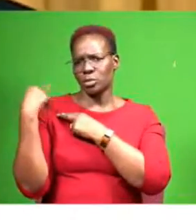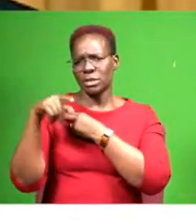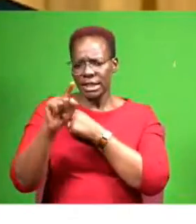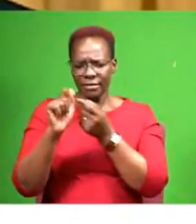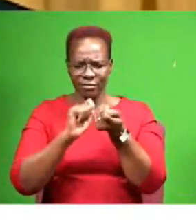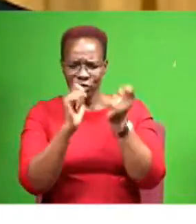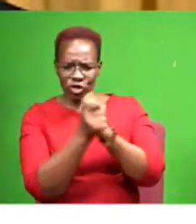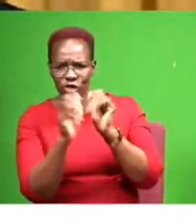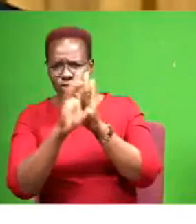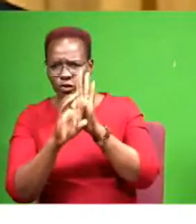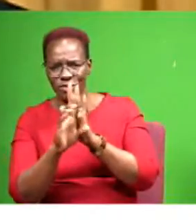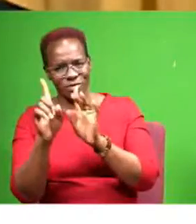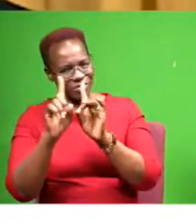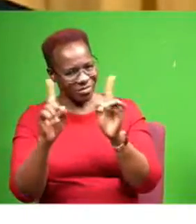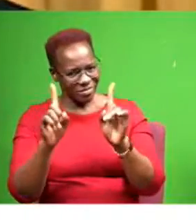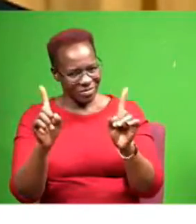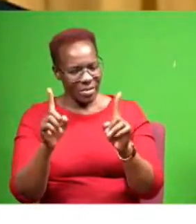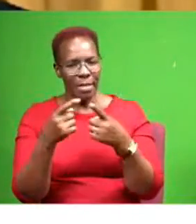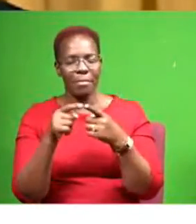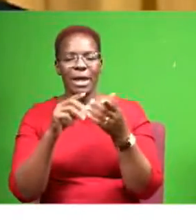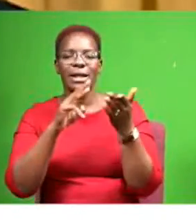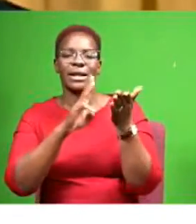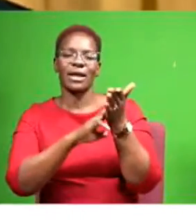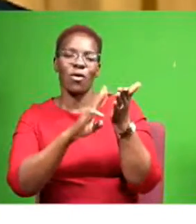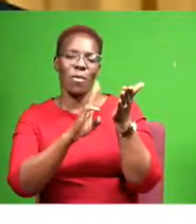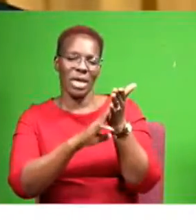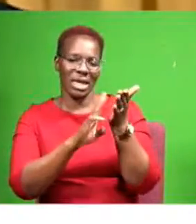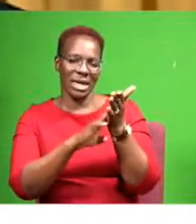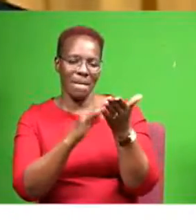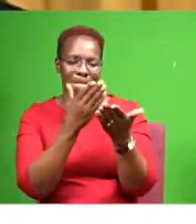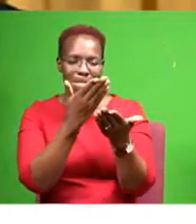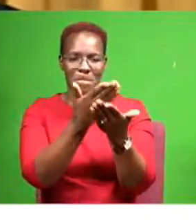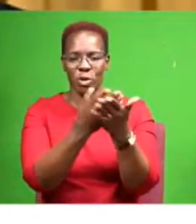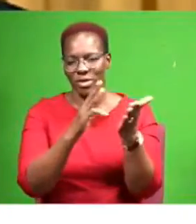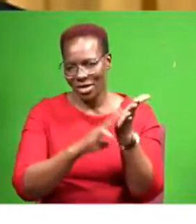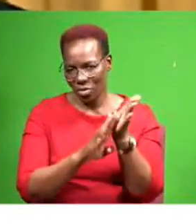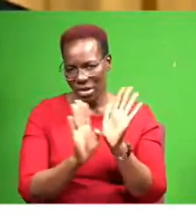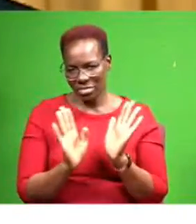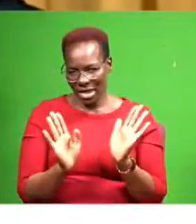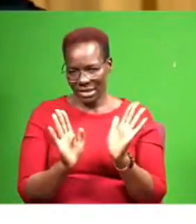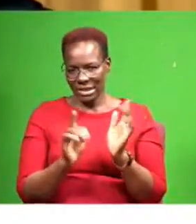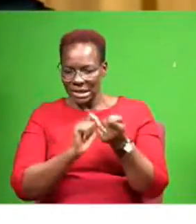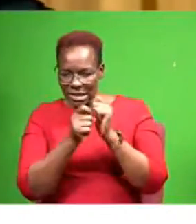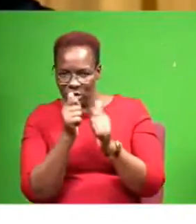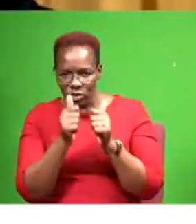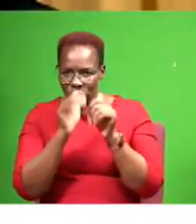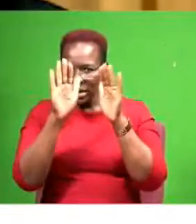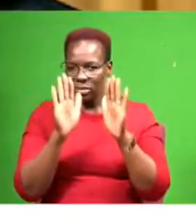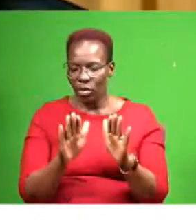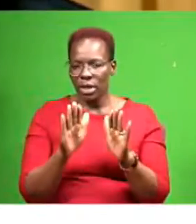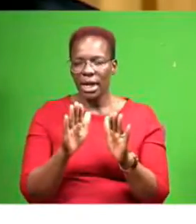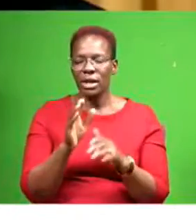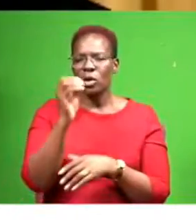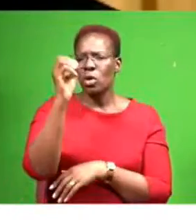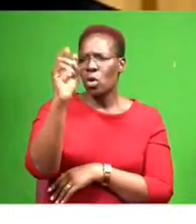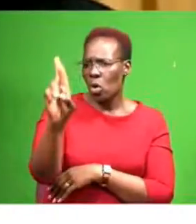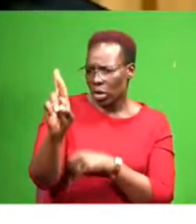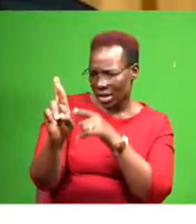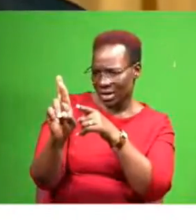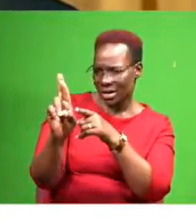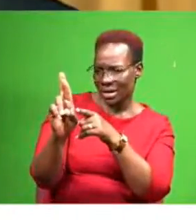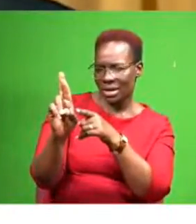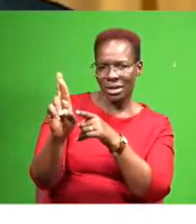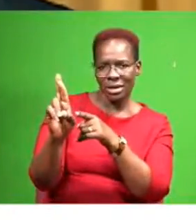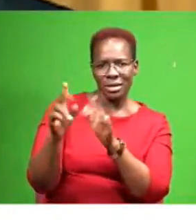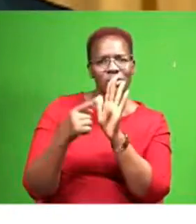constitutional changes, but to make recommendations on whatever changes that were necessary. The use of the word or indicated that the